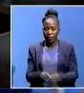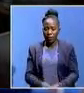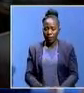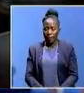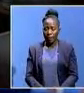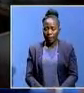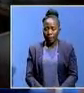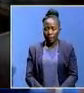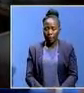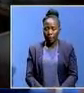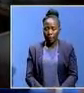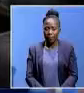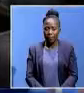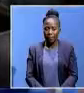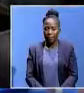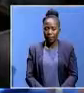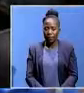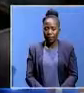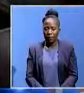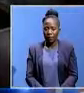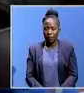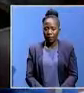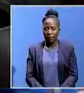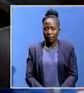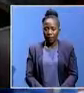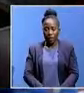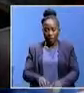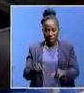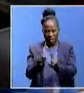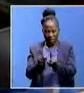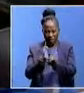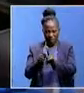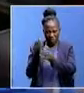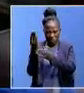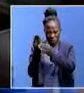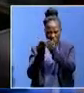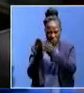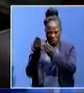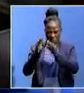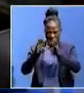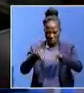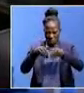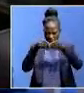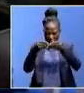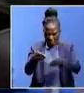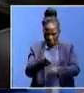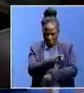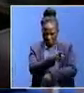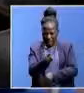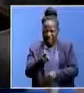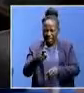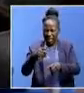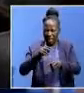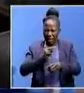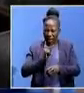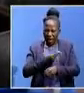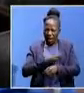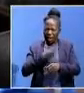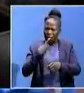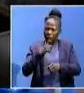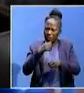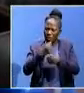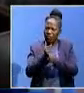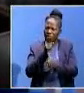undertaking innovation in the area of service provision to ensure that we do not operate